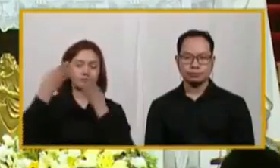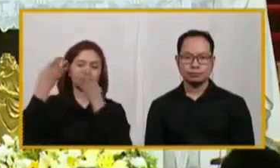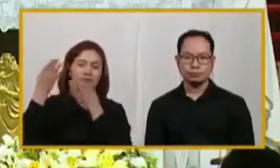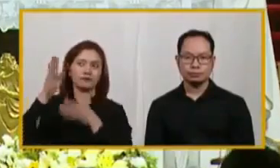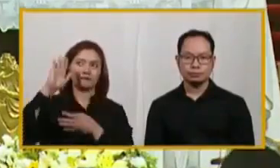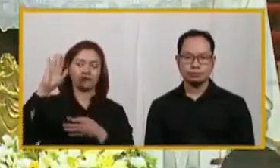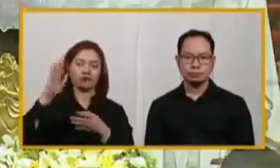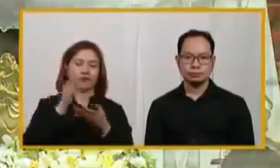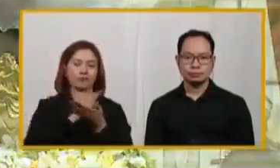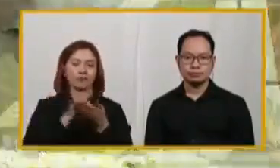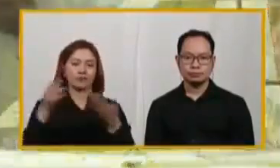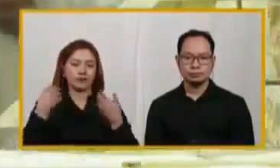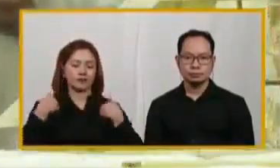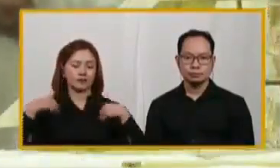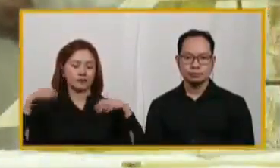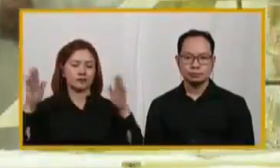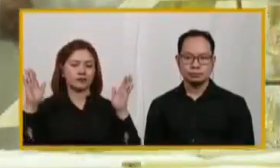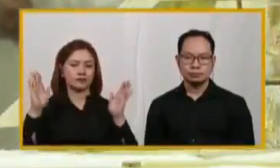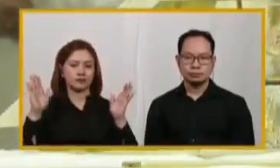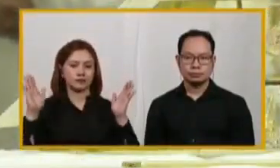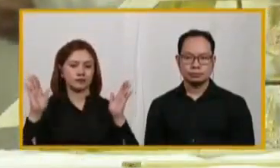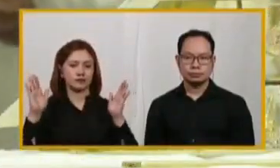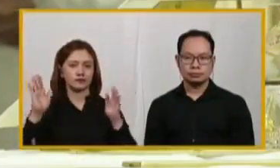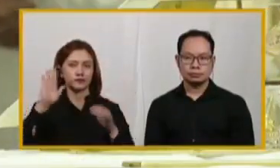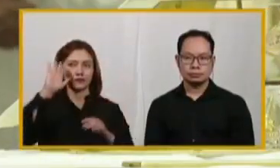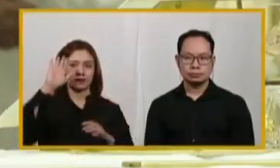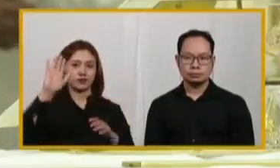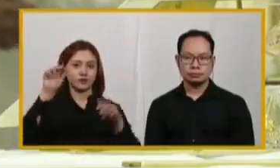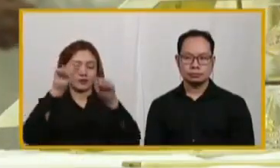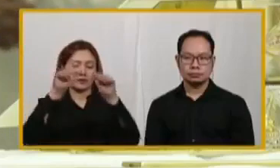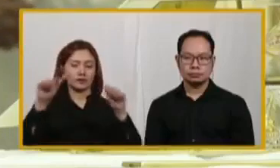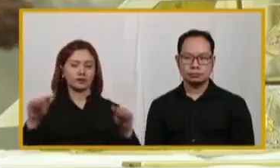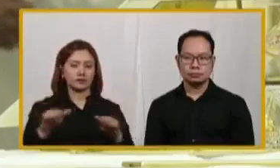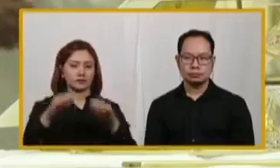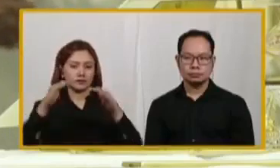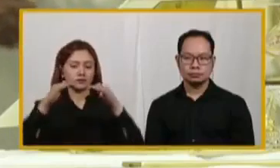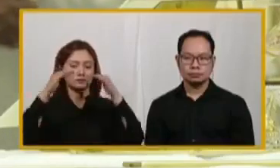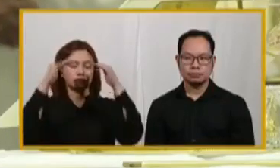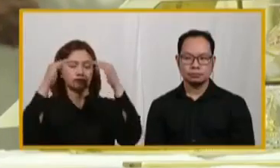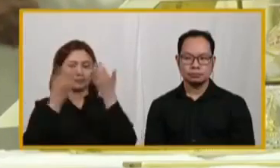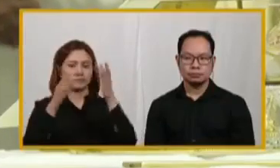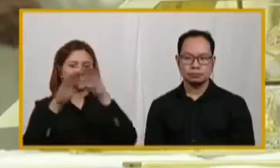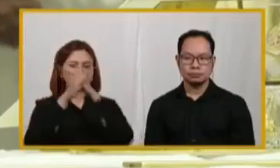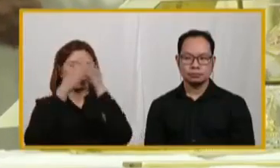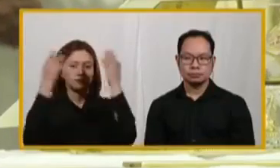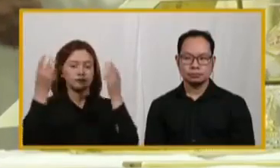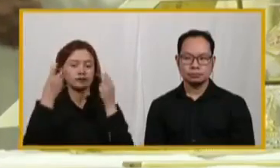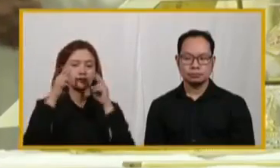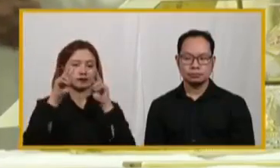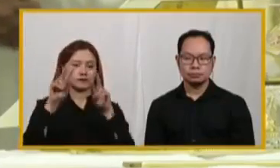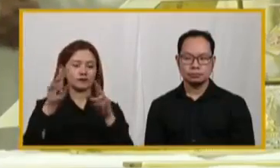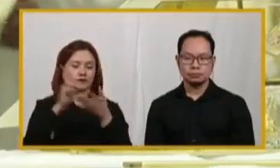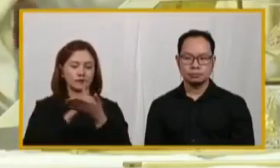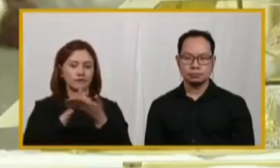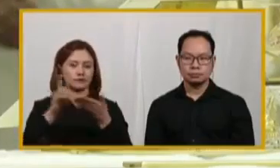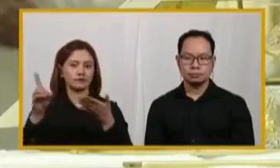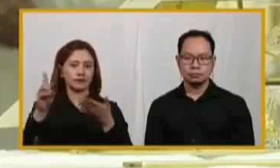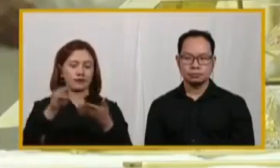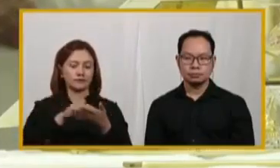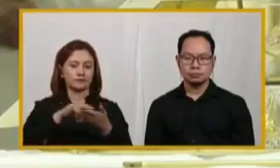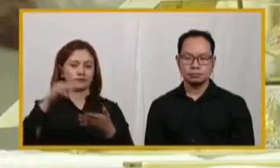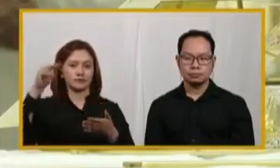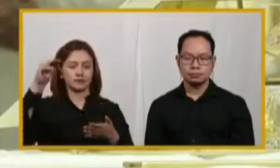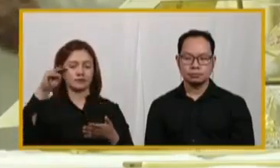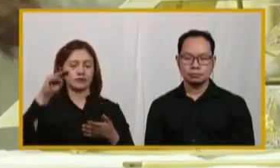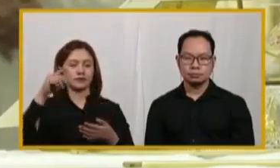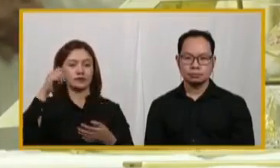holy angels to your altar on high, in the sight of your divine majesty, so that all of